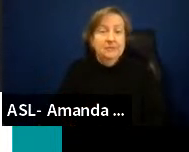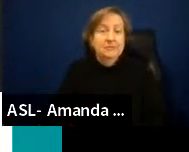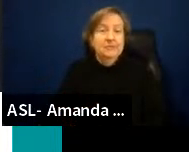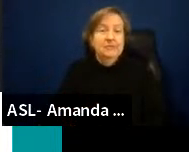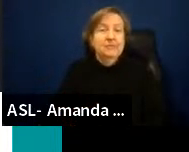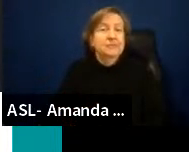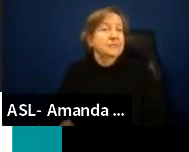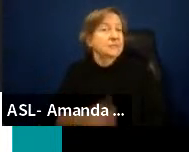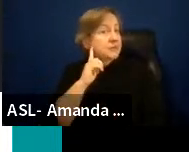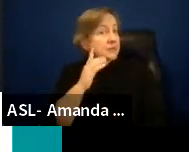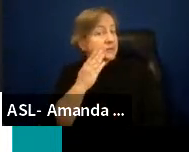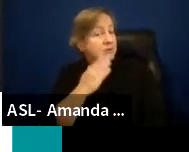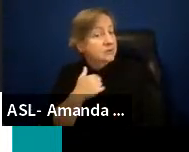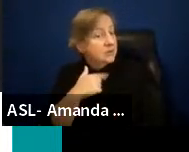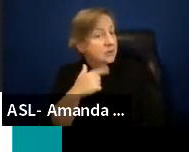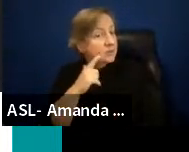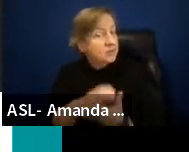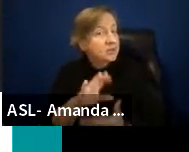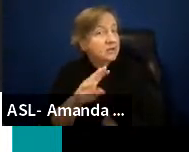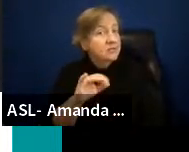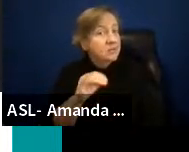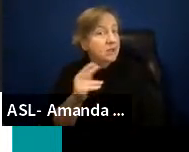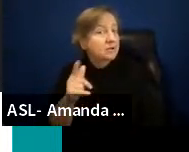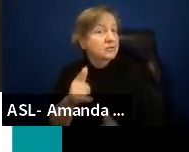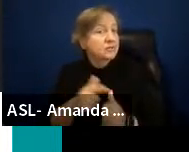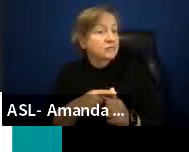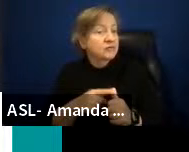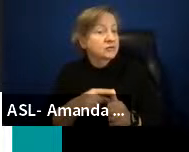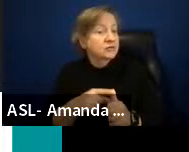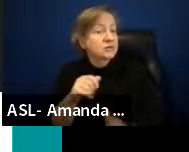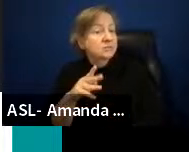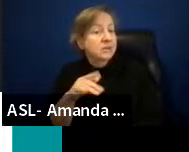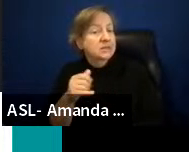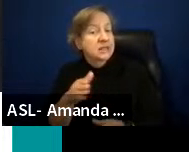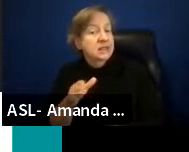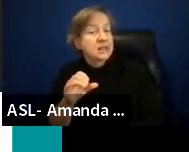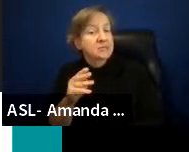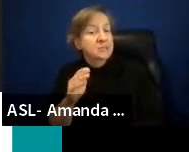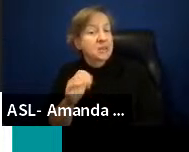Sounds good. I believe Michael was first. Amanda, if you could let Michael in.